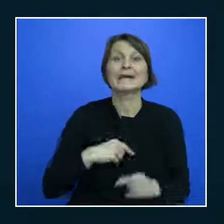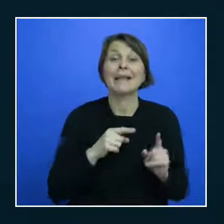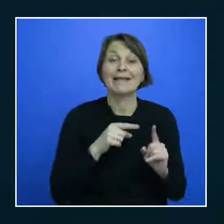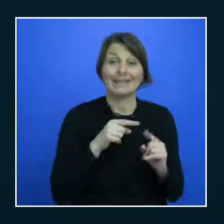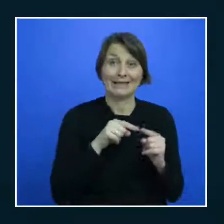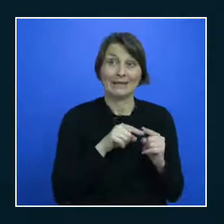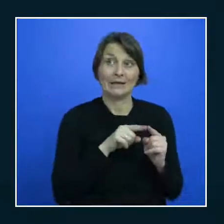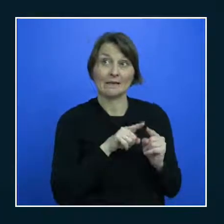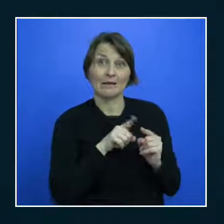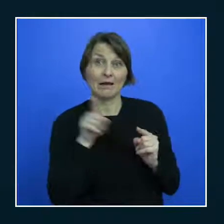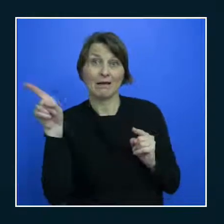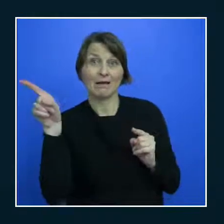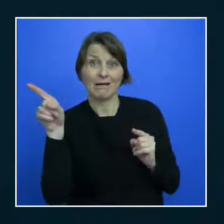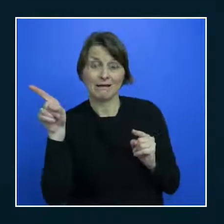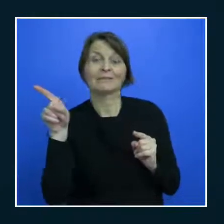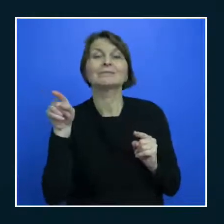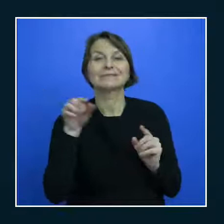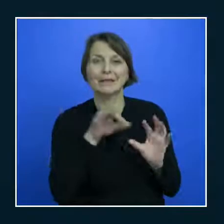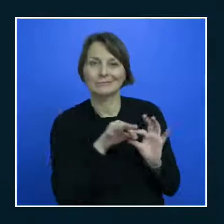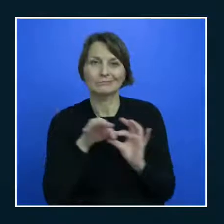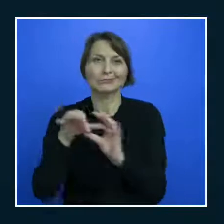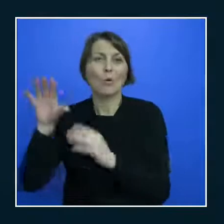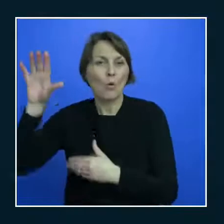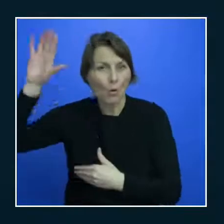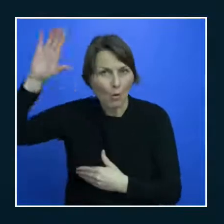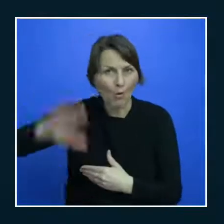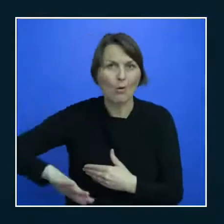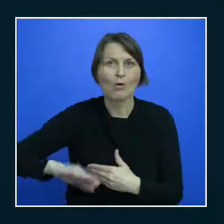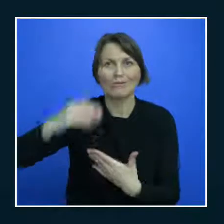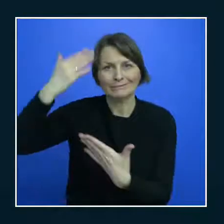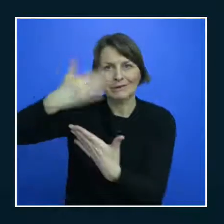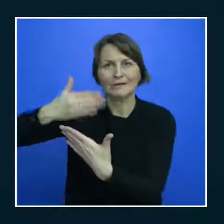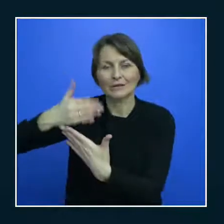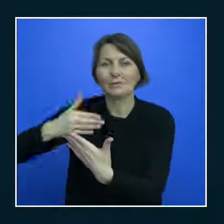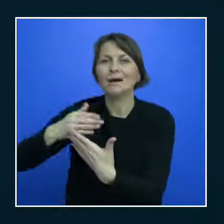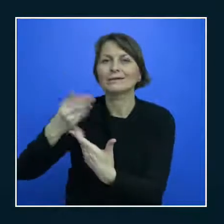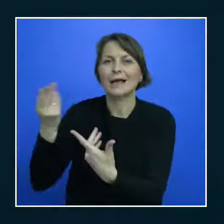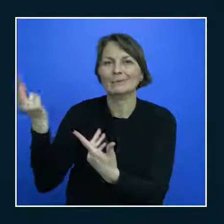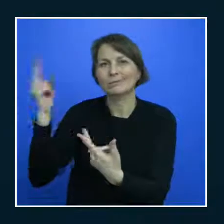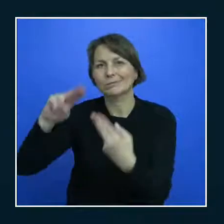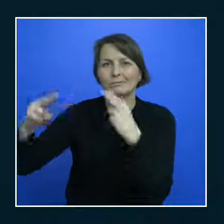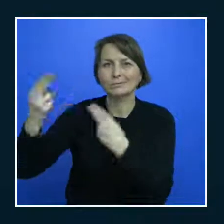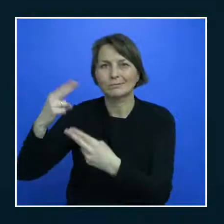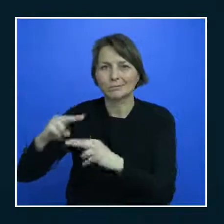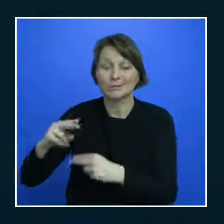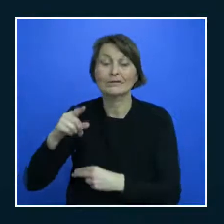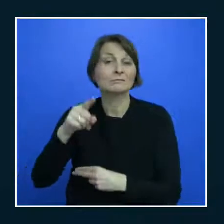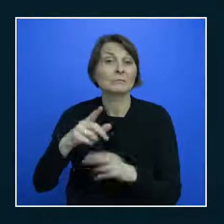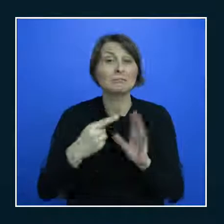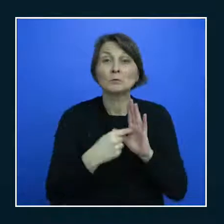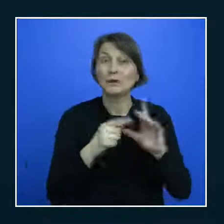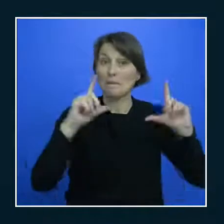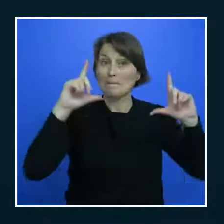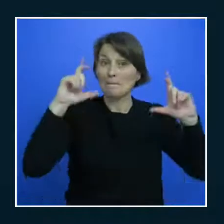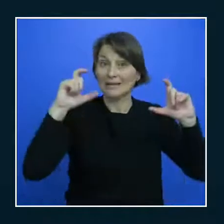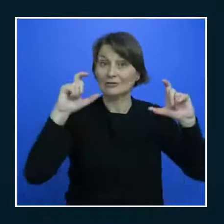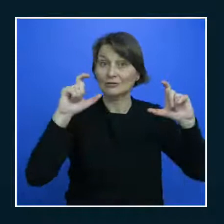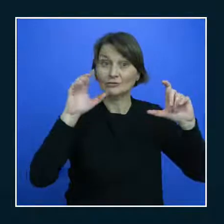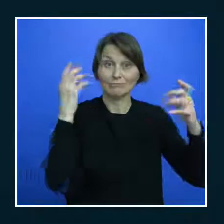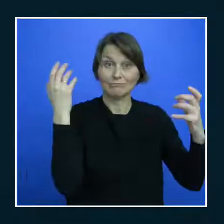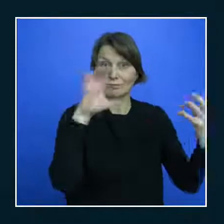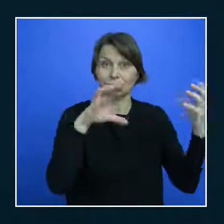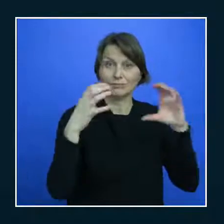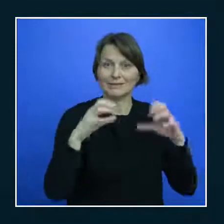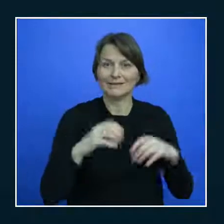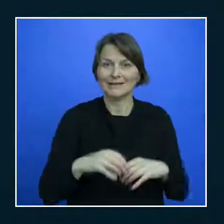will index all your documents. And not only that, but let's just say you have pictures. You could add. Oh man, it just went out of my